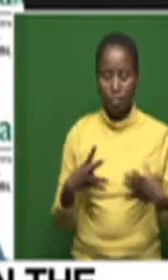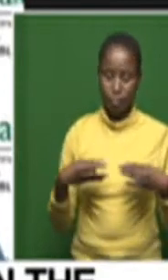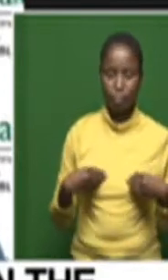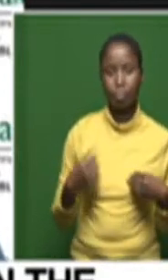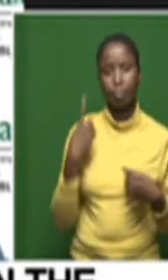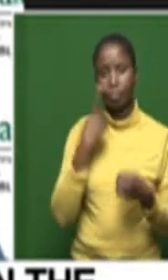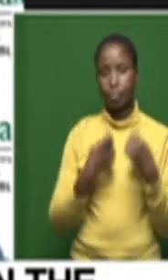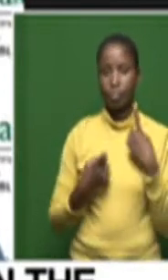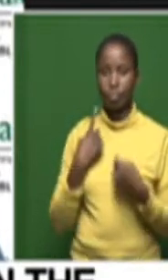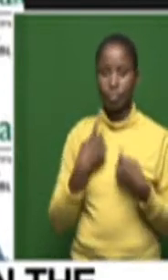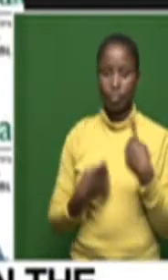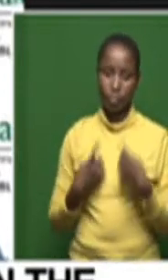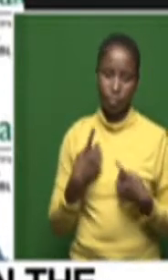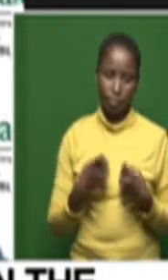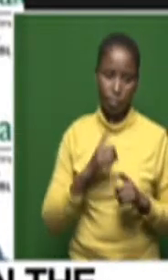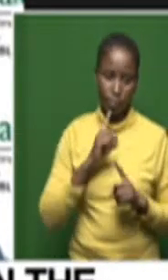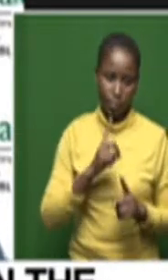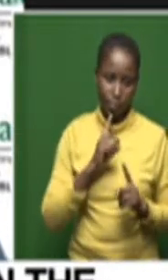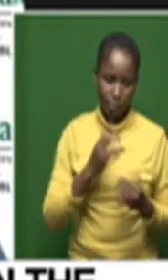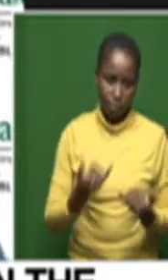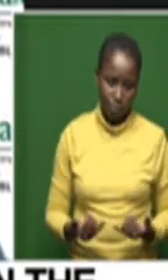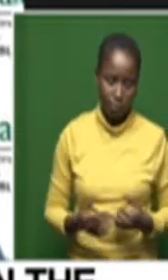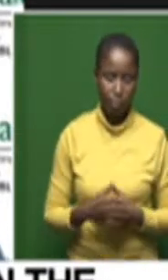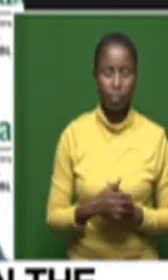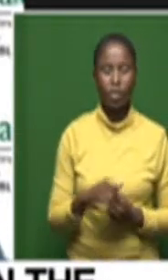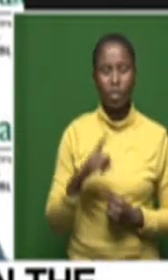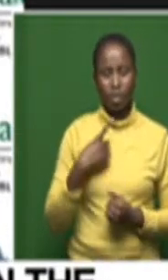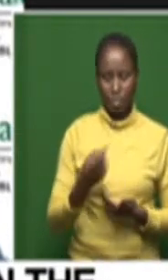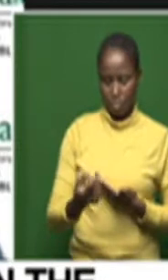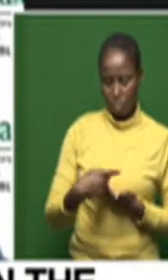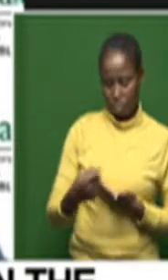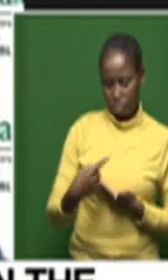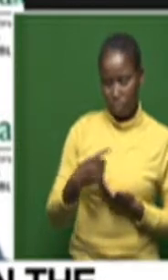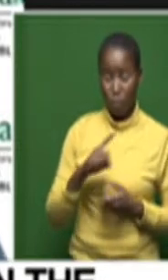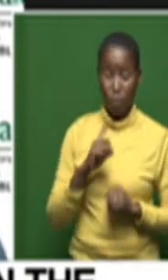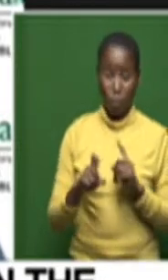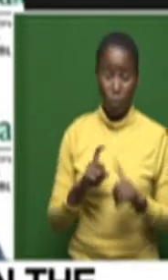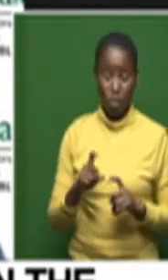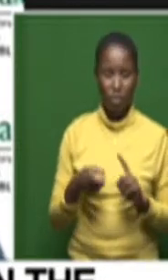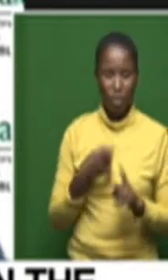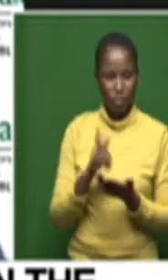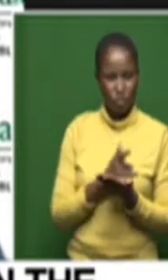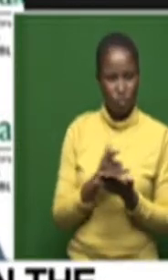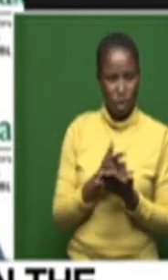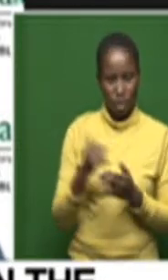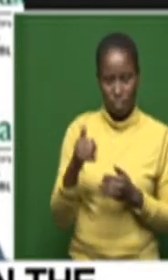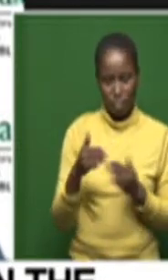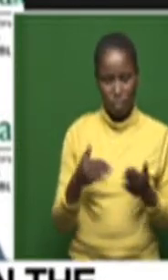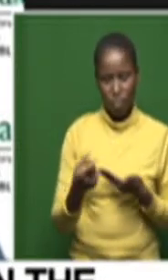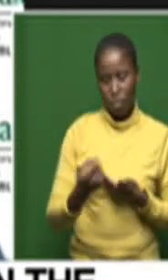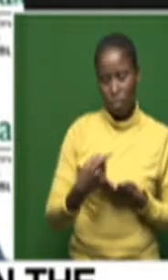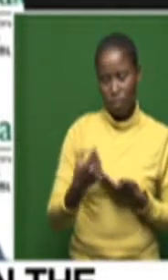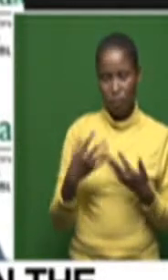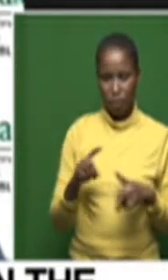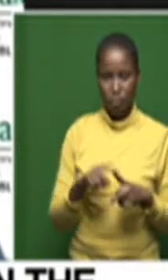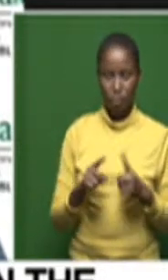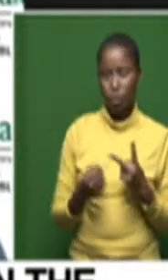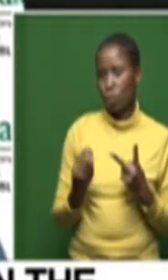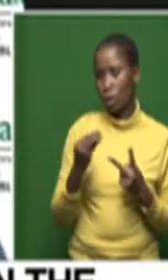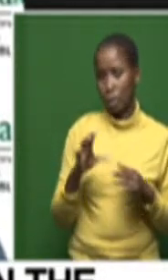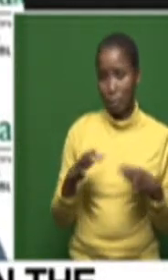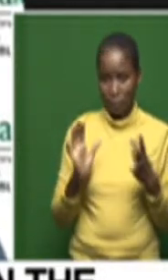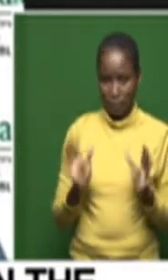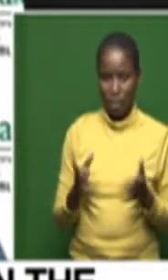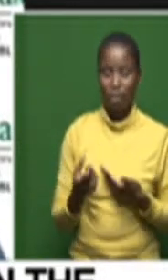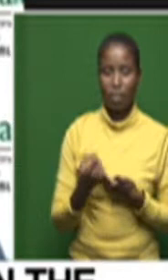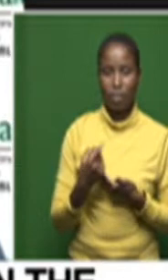of questions and answers. I've received a number of questions through the chat and also directly through the WhatsApp group. But I